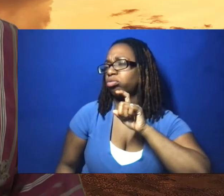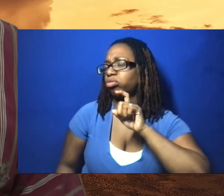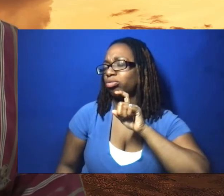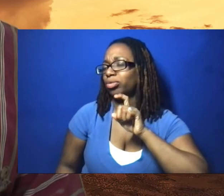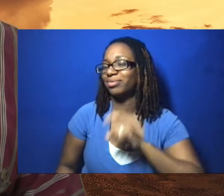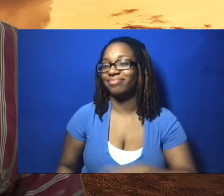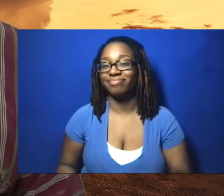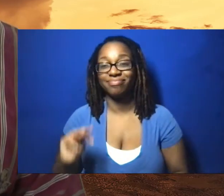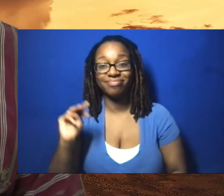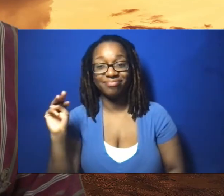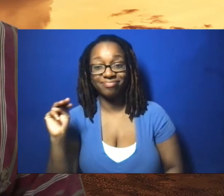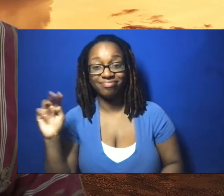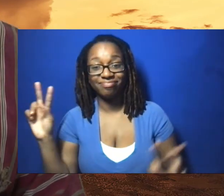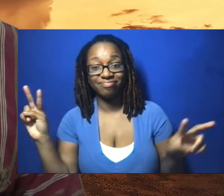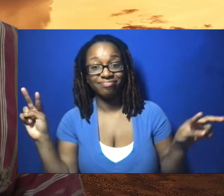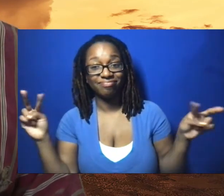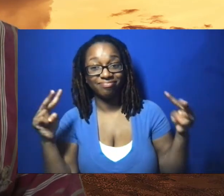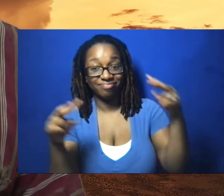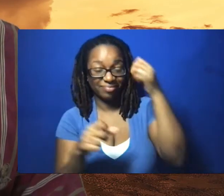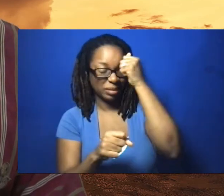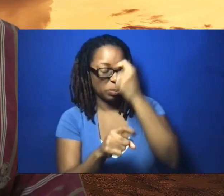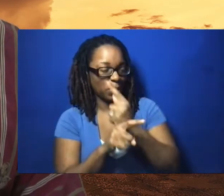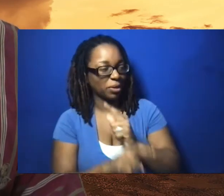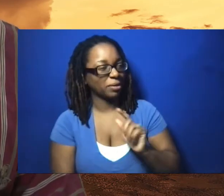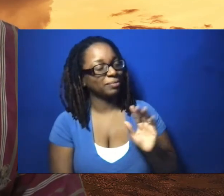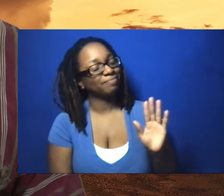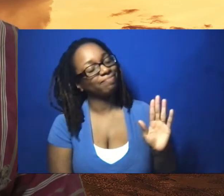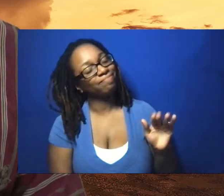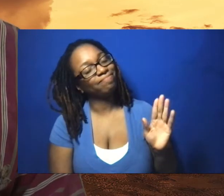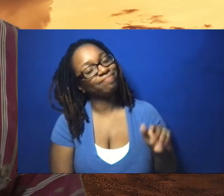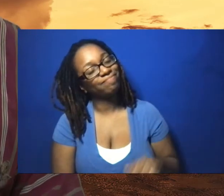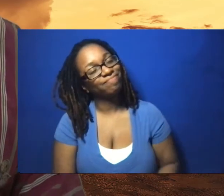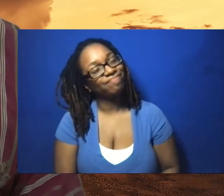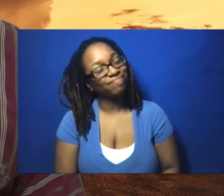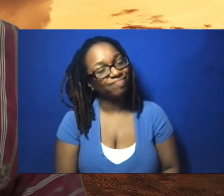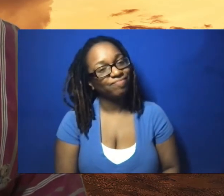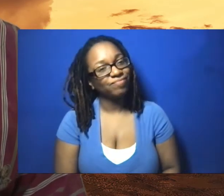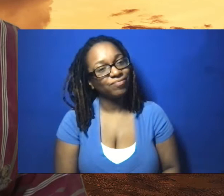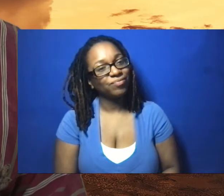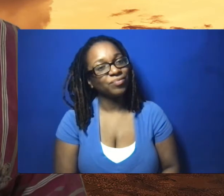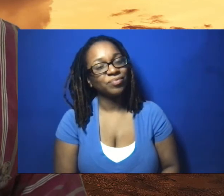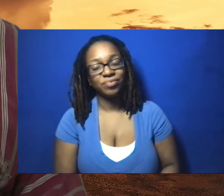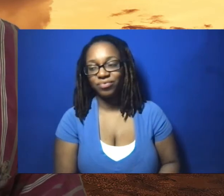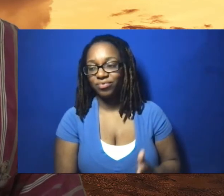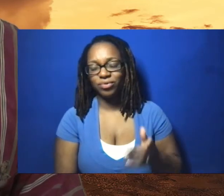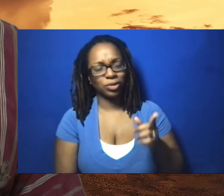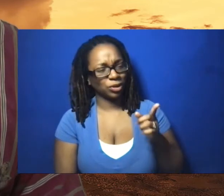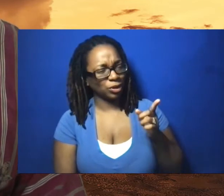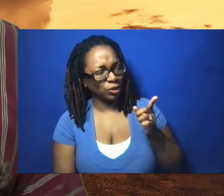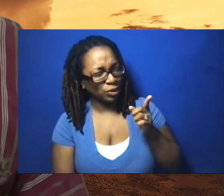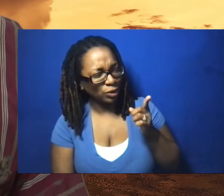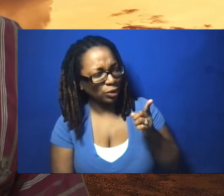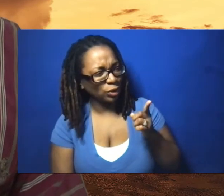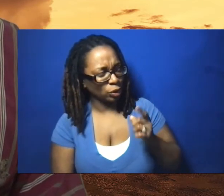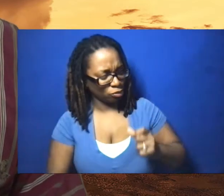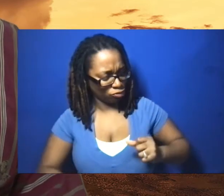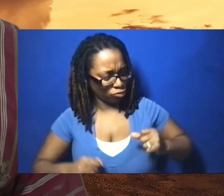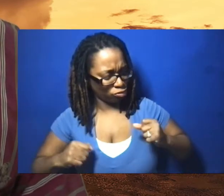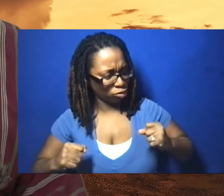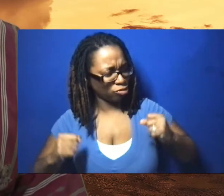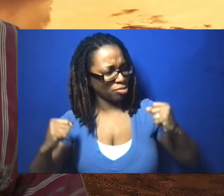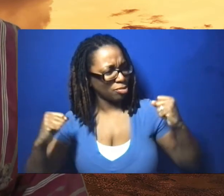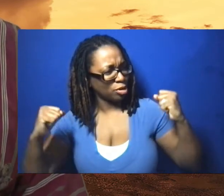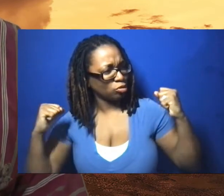Mufunga looked at his brother. He was the one that grew big and strong. He was